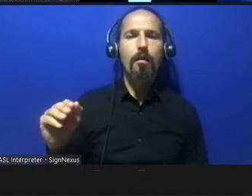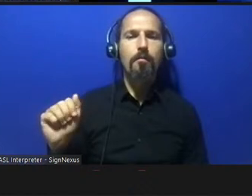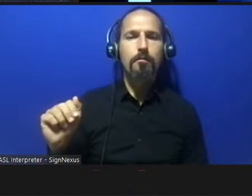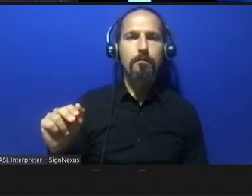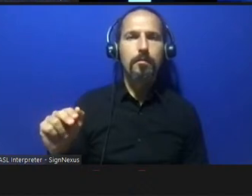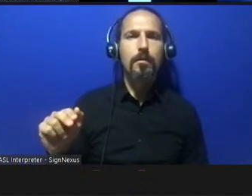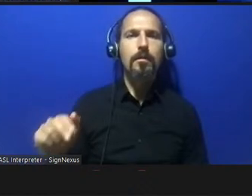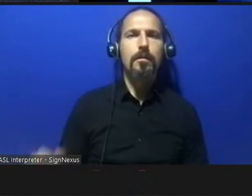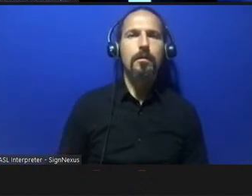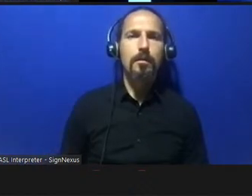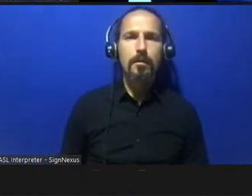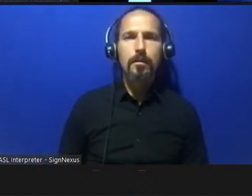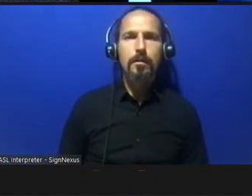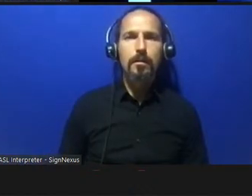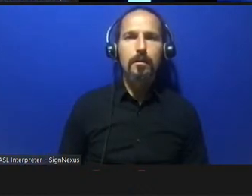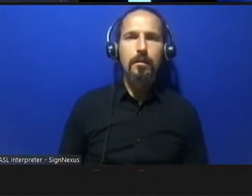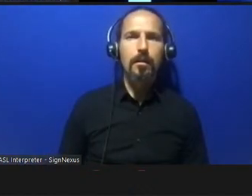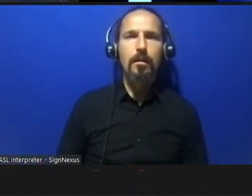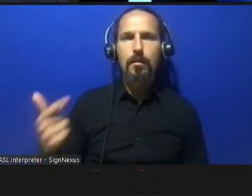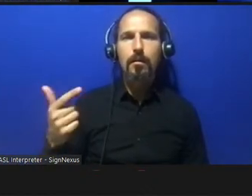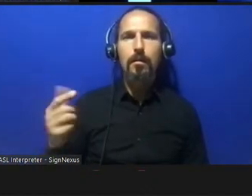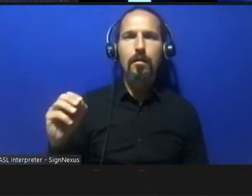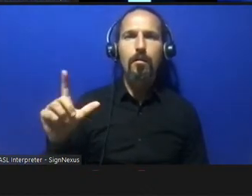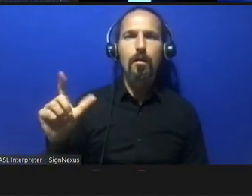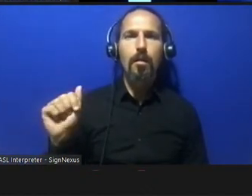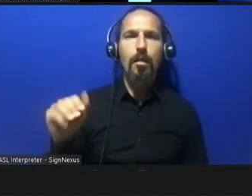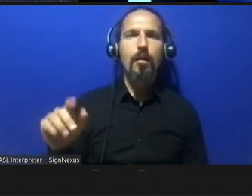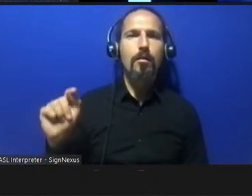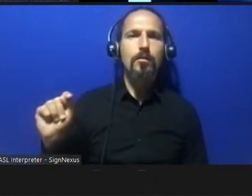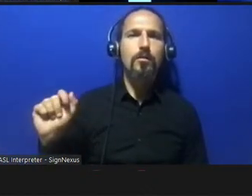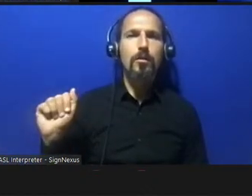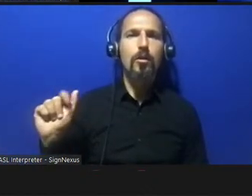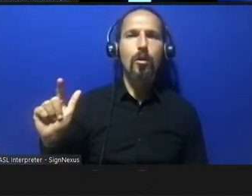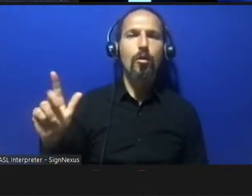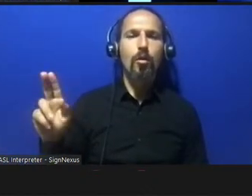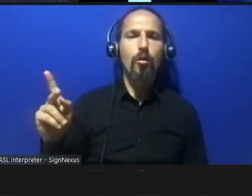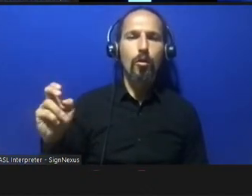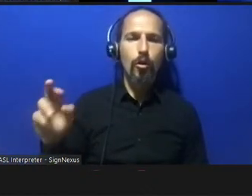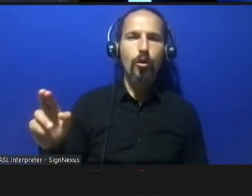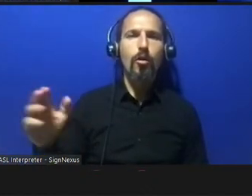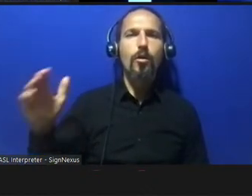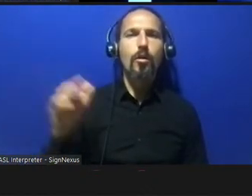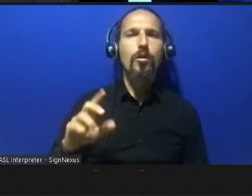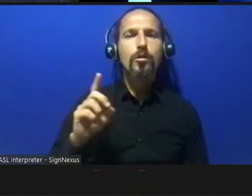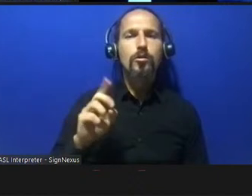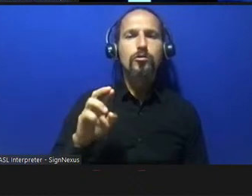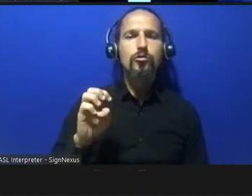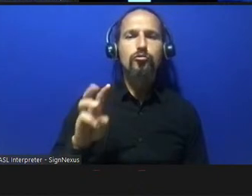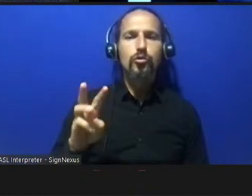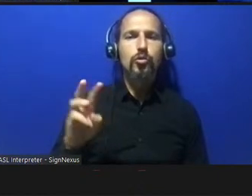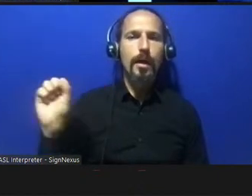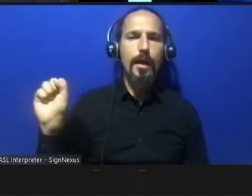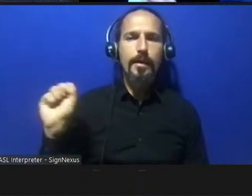our next speaker is gollum tolupter followed by drew s